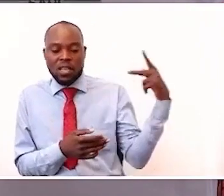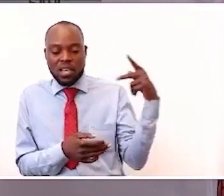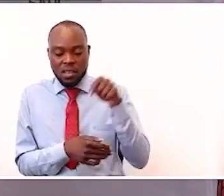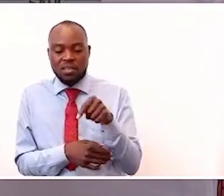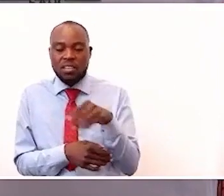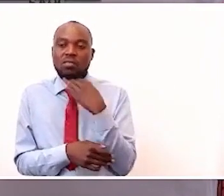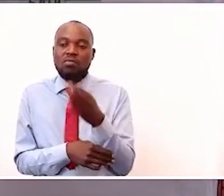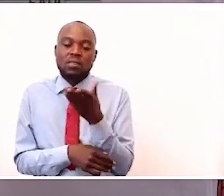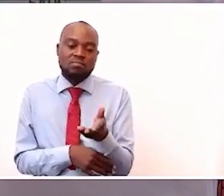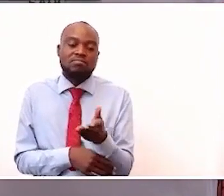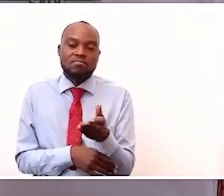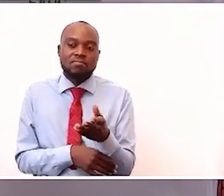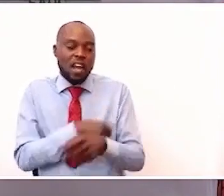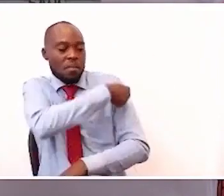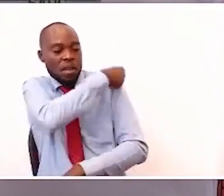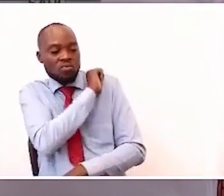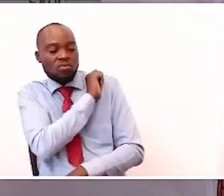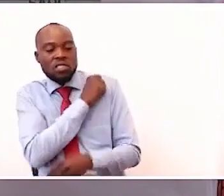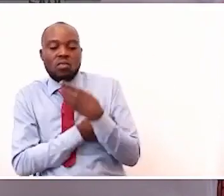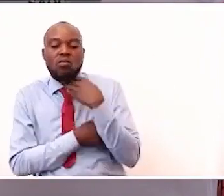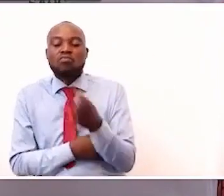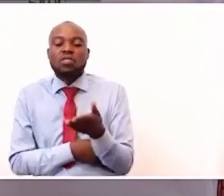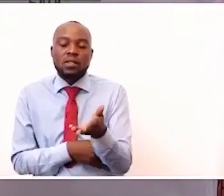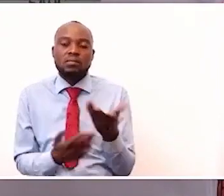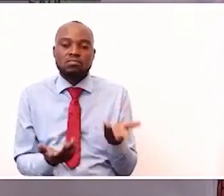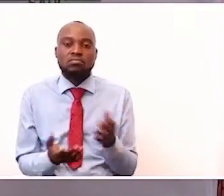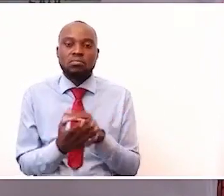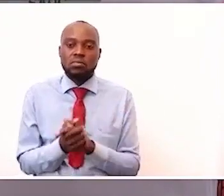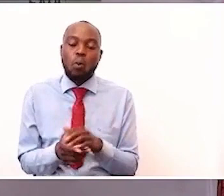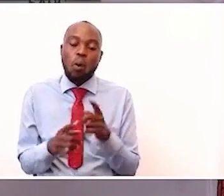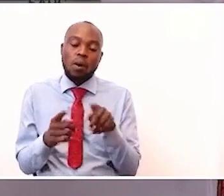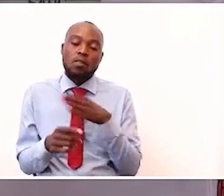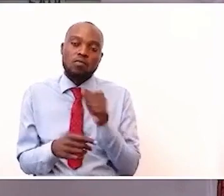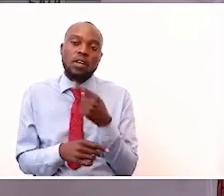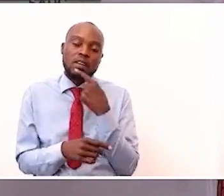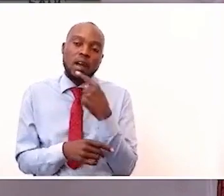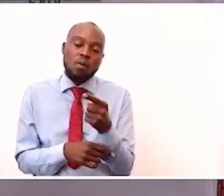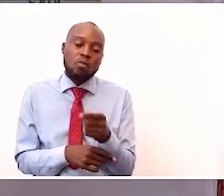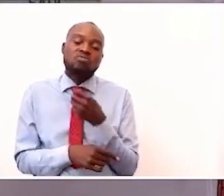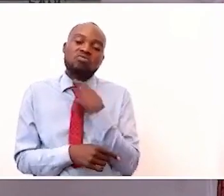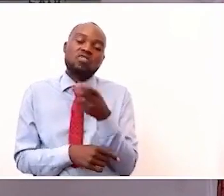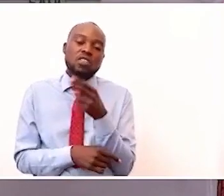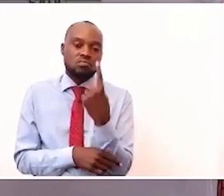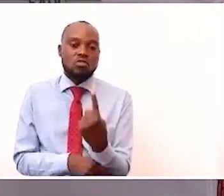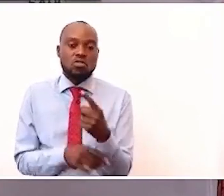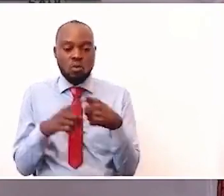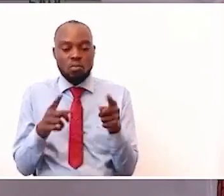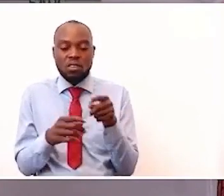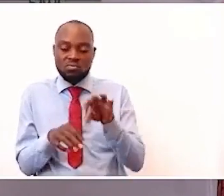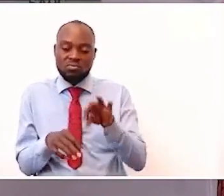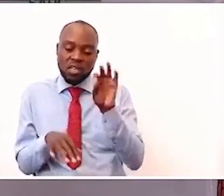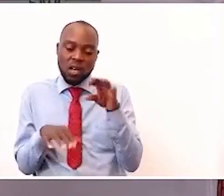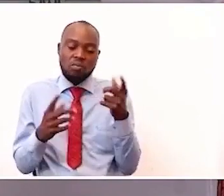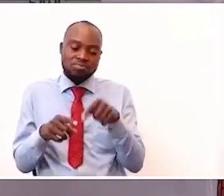As Cameroon, we don't want this. There is need to speak one voice and to decide to move forward. That was the